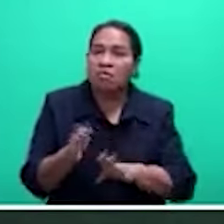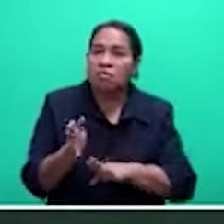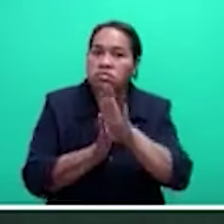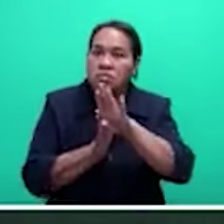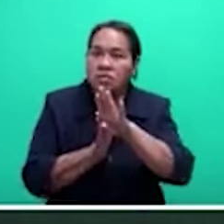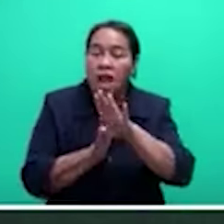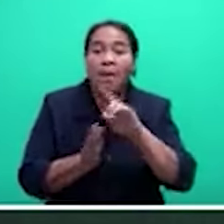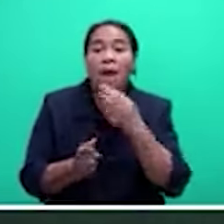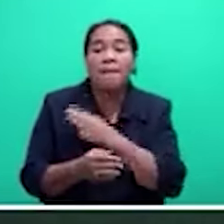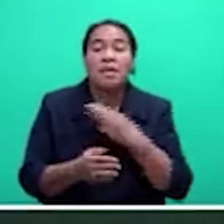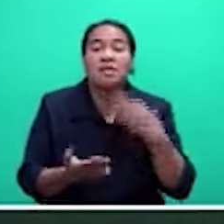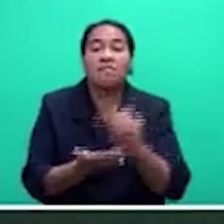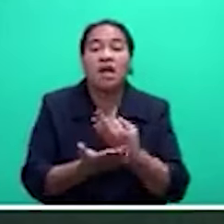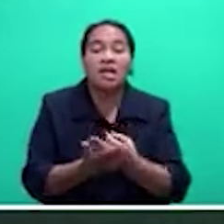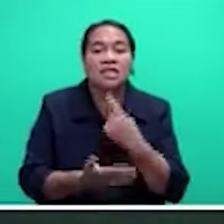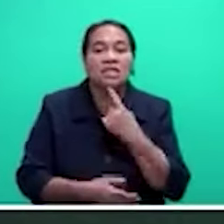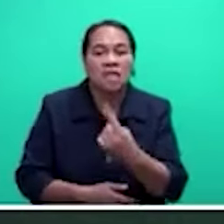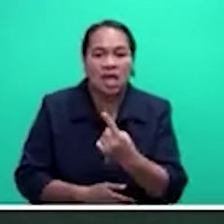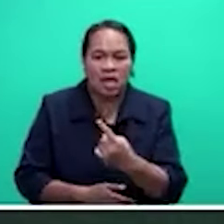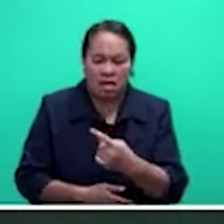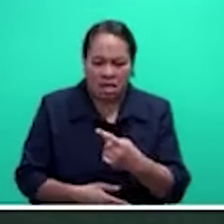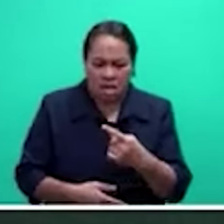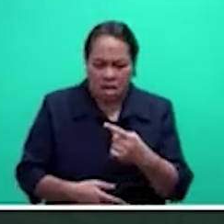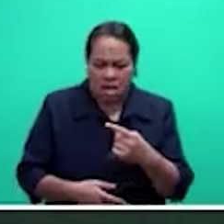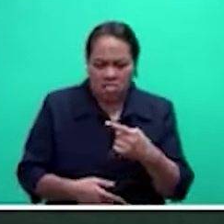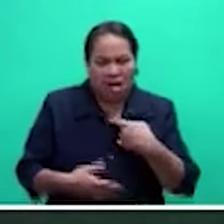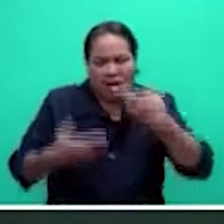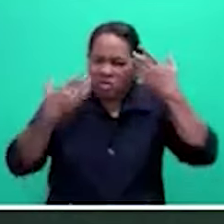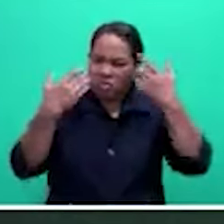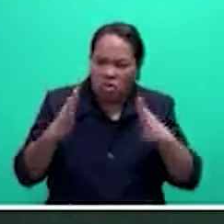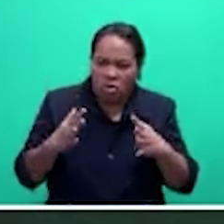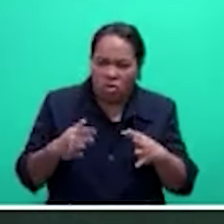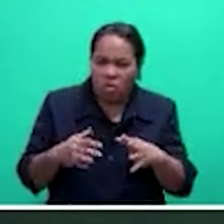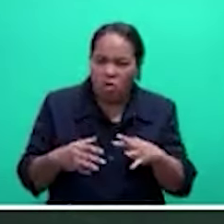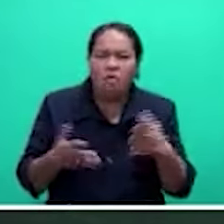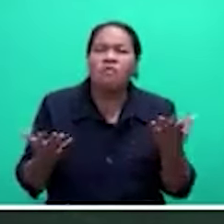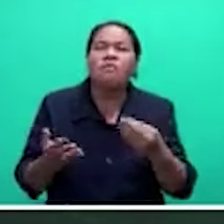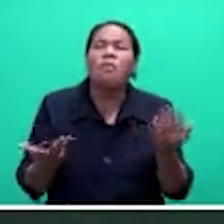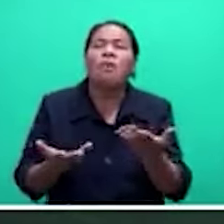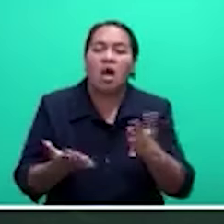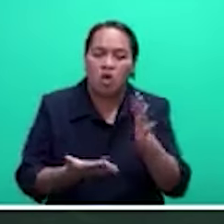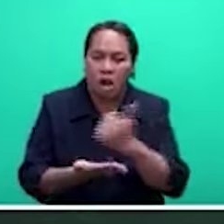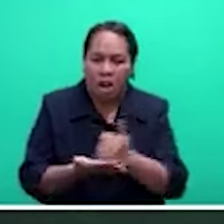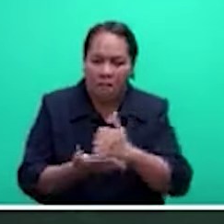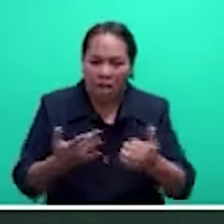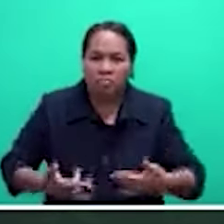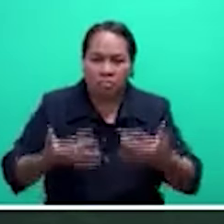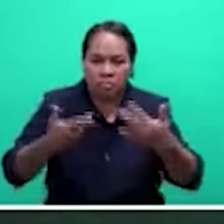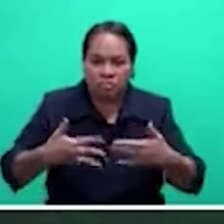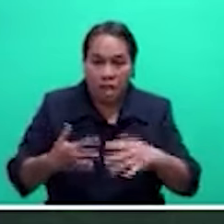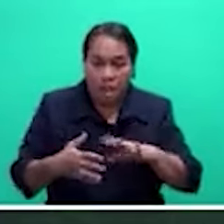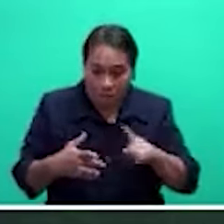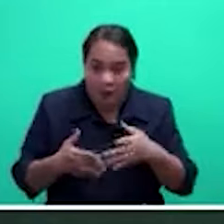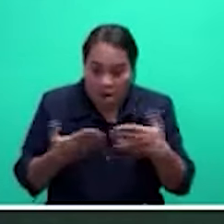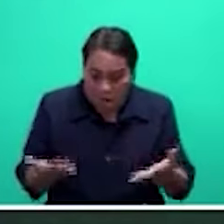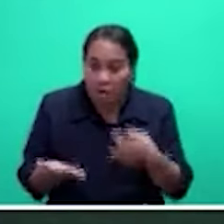Minister replied, and I quote, "I don't know where he is getting the figures from," unquote. These are the official figures